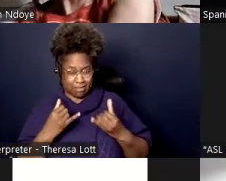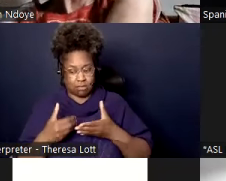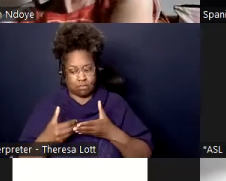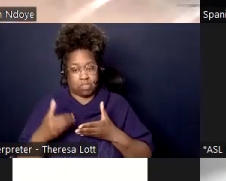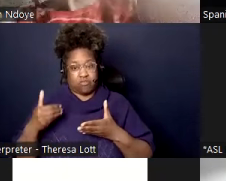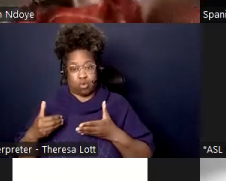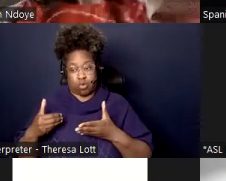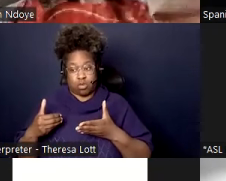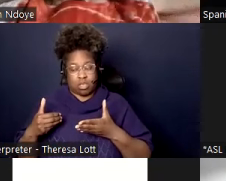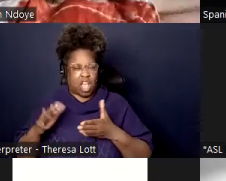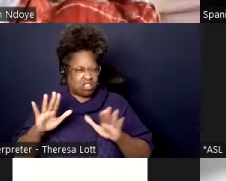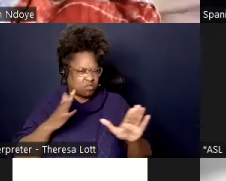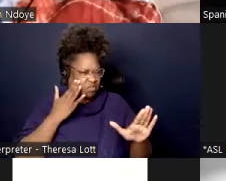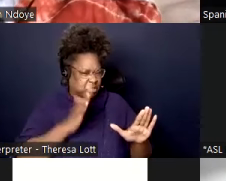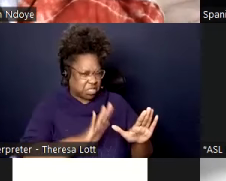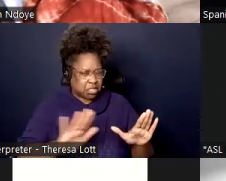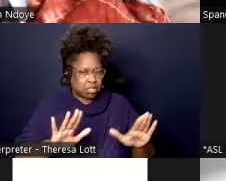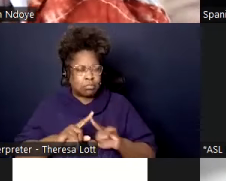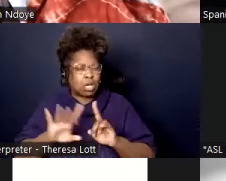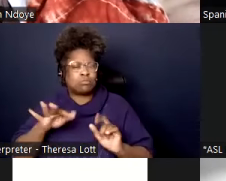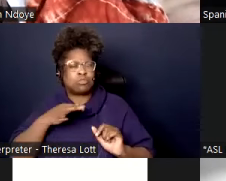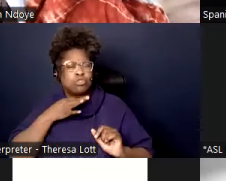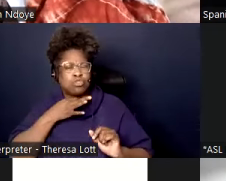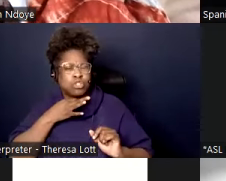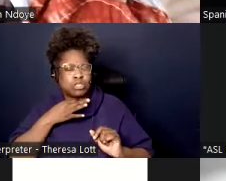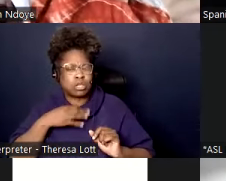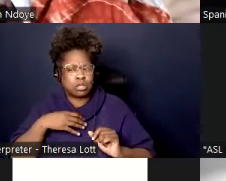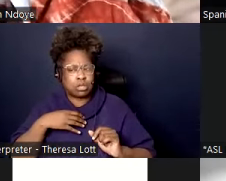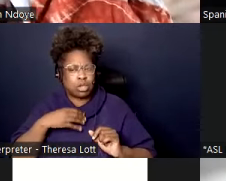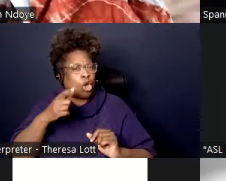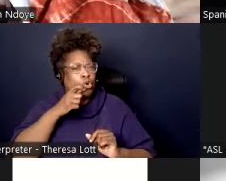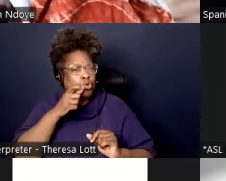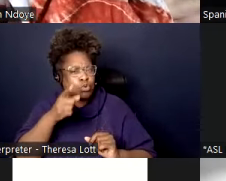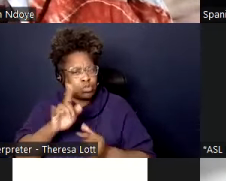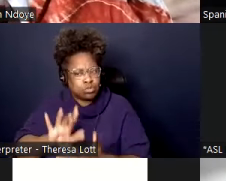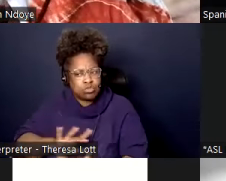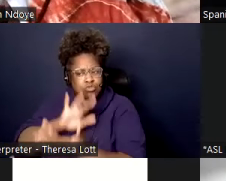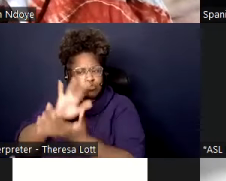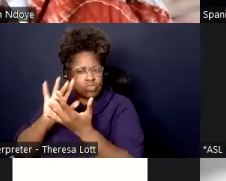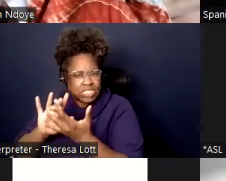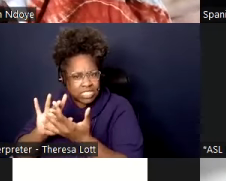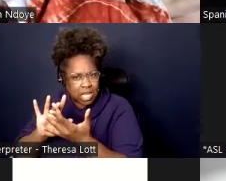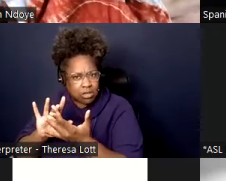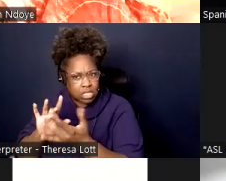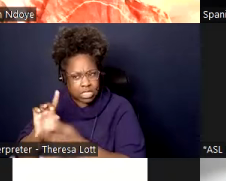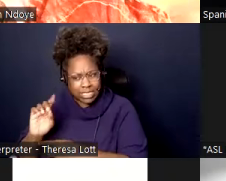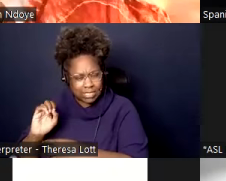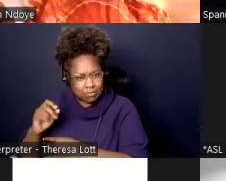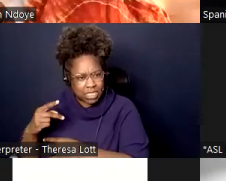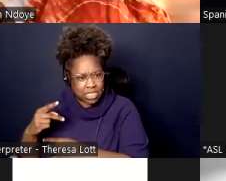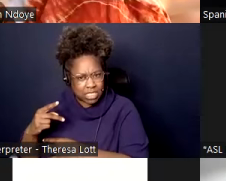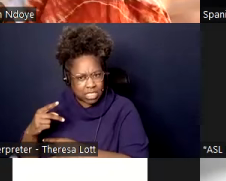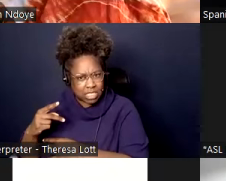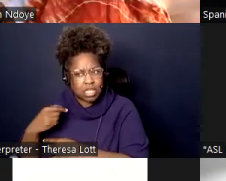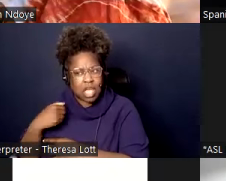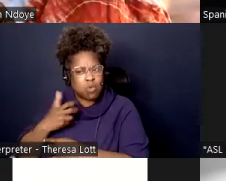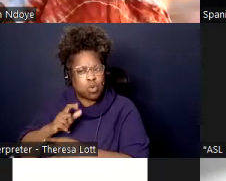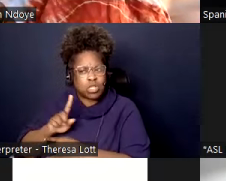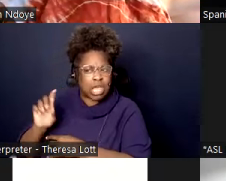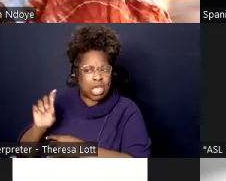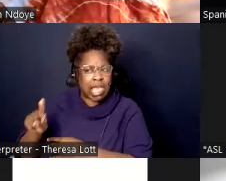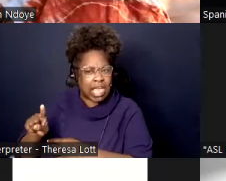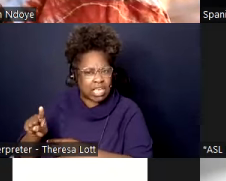the last one. But I'm curious as to who you reached out to at DEP, because I'd like to follow up on